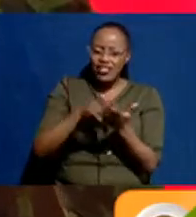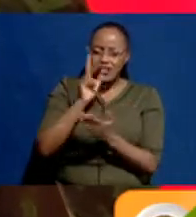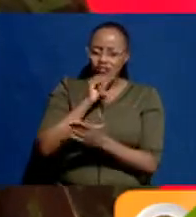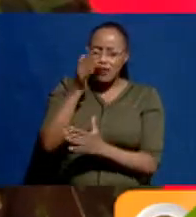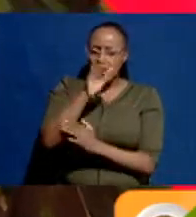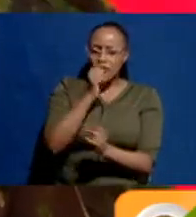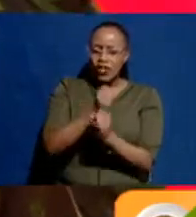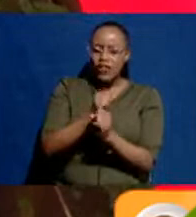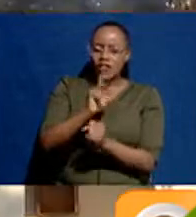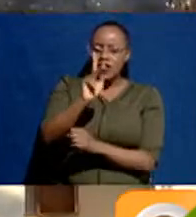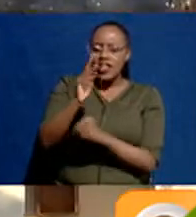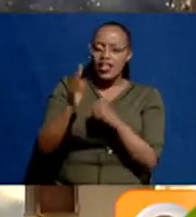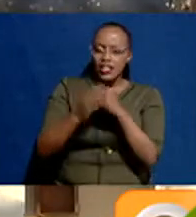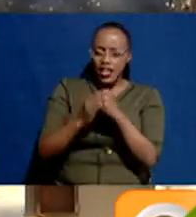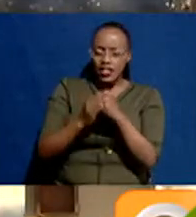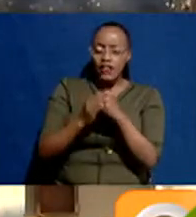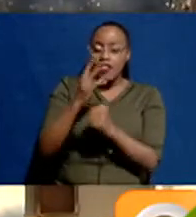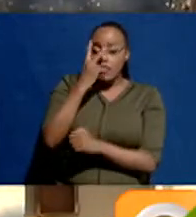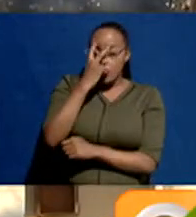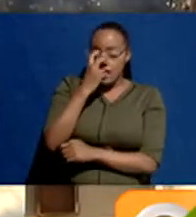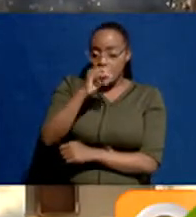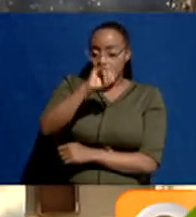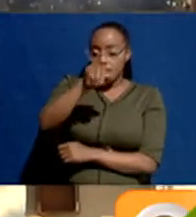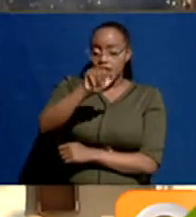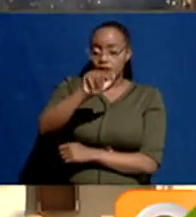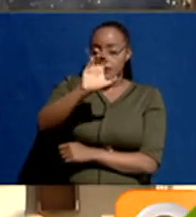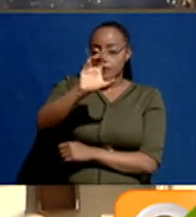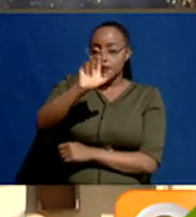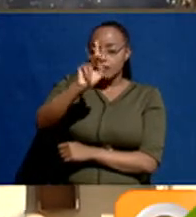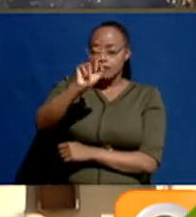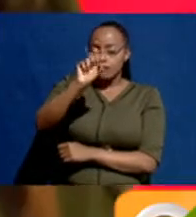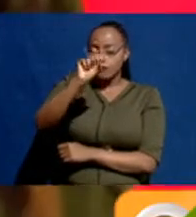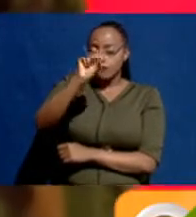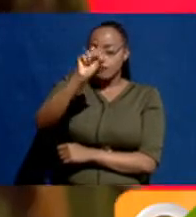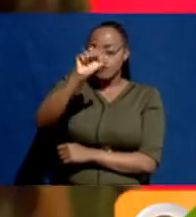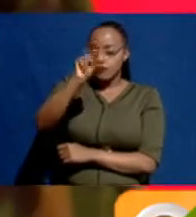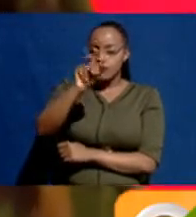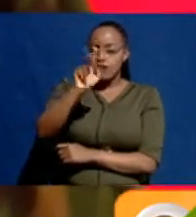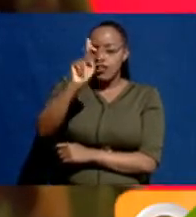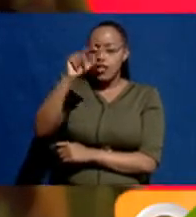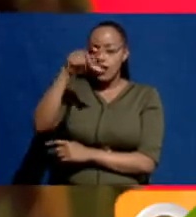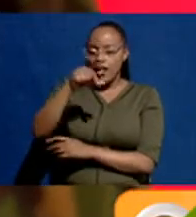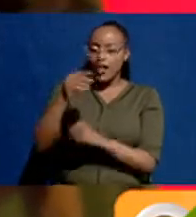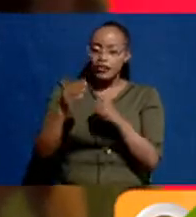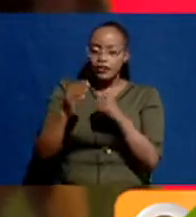formation, K9 formation. The suspect, Jackson Konga, who was on duty at the K9